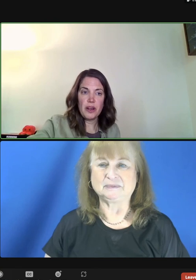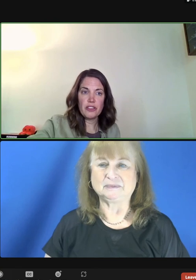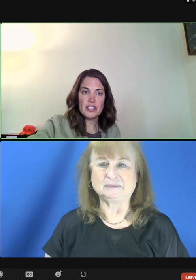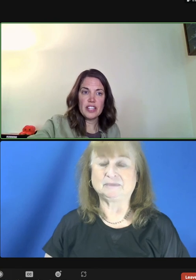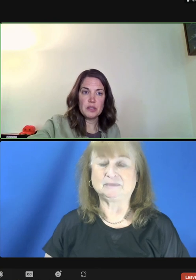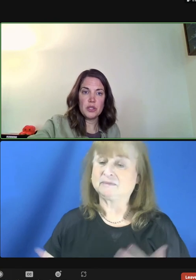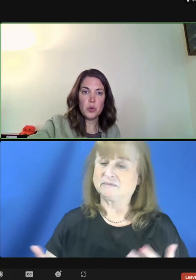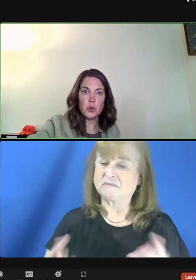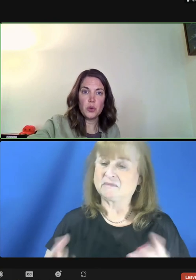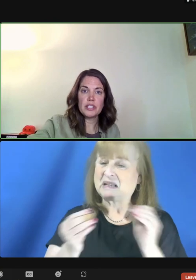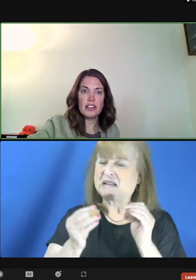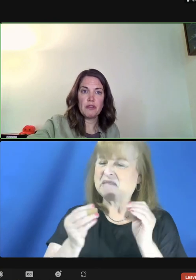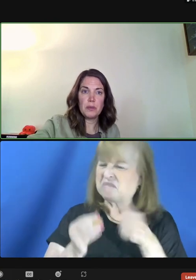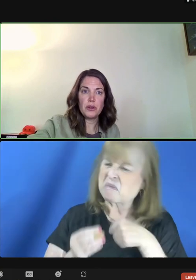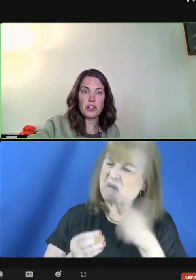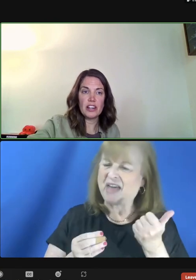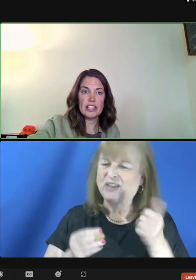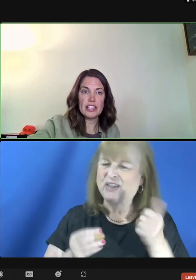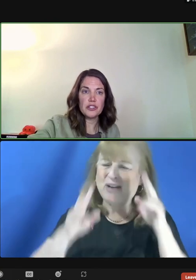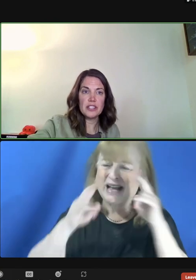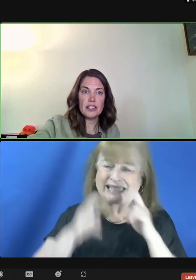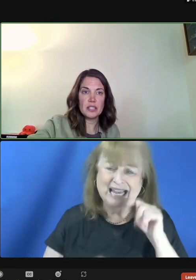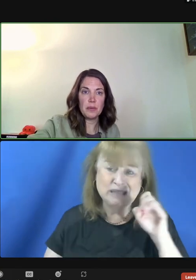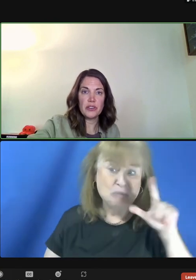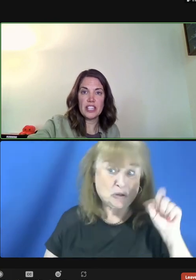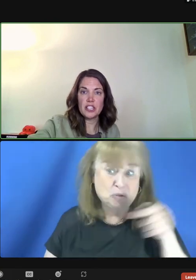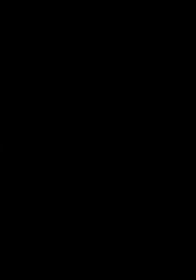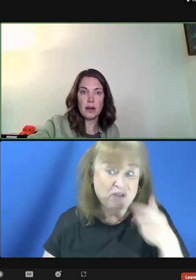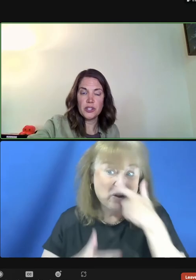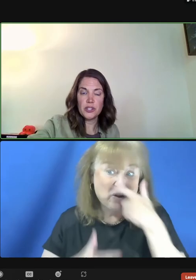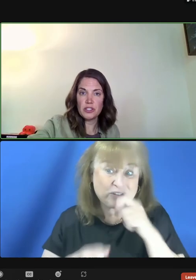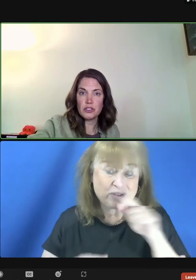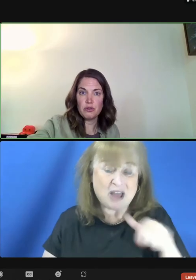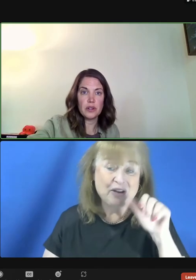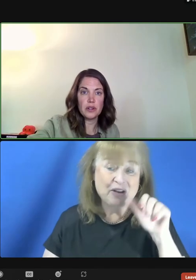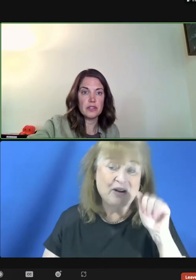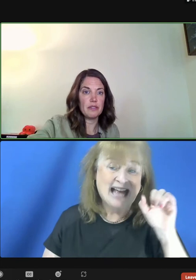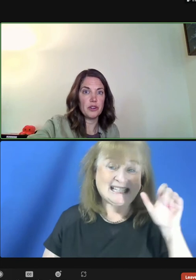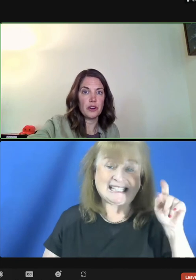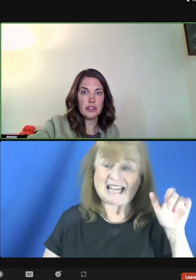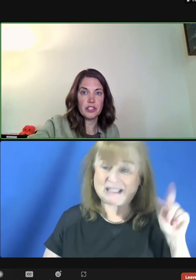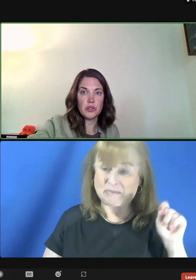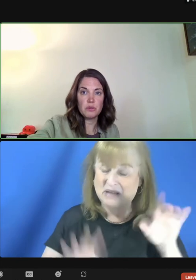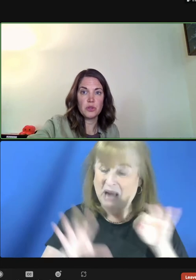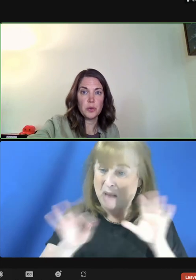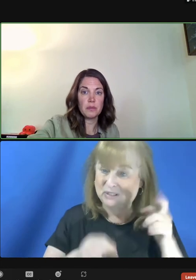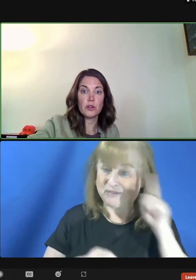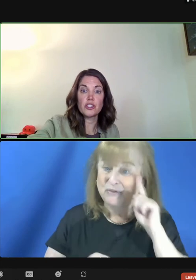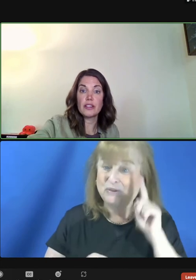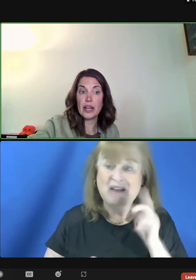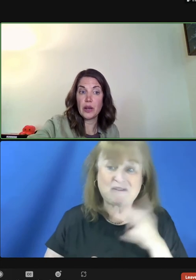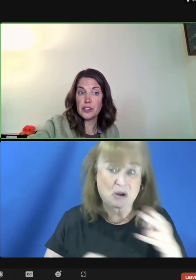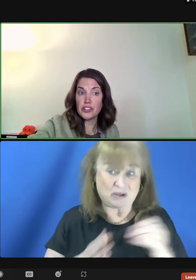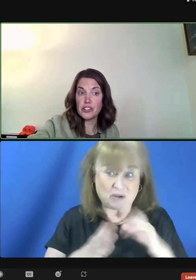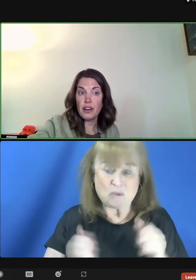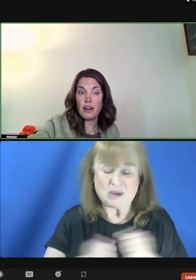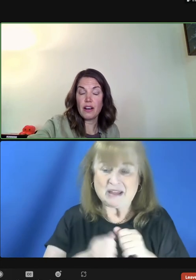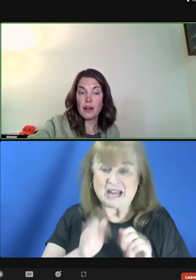And so just some other assessment tools, if people are interested in some other assessment options for deaf and hard of hearing students with